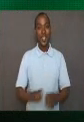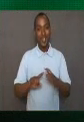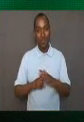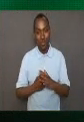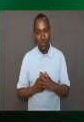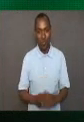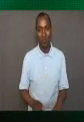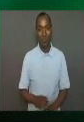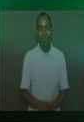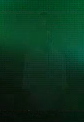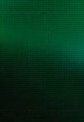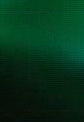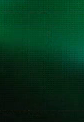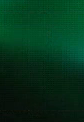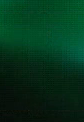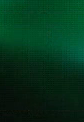Begin.